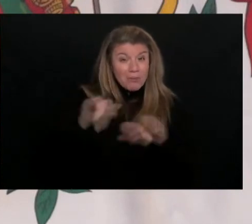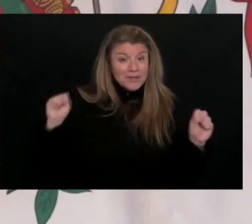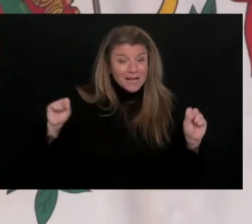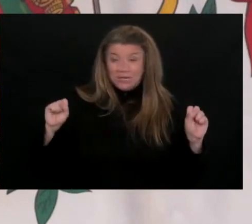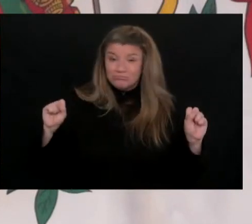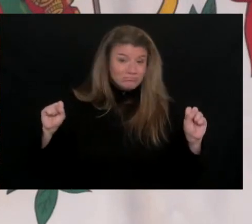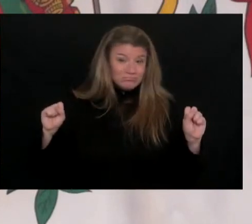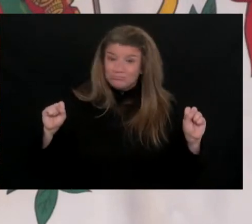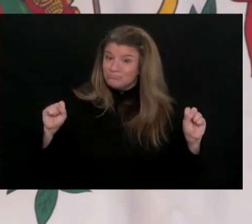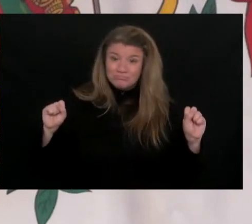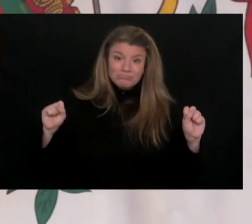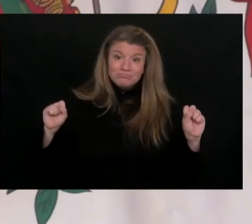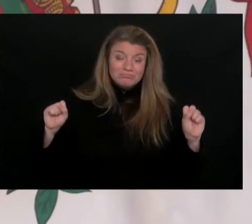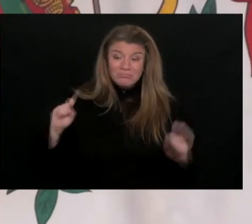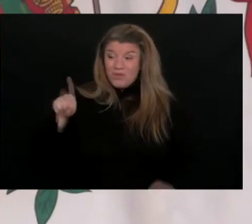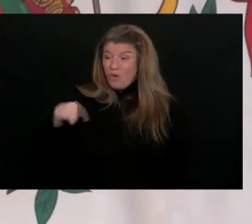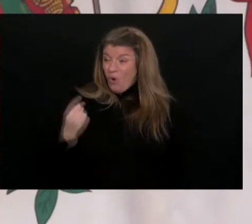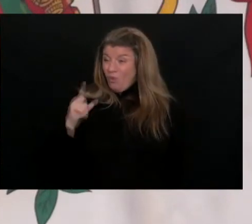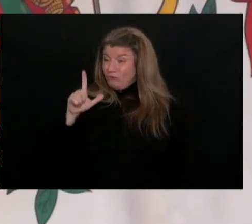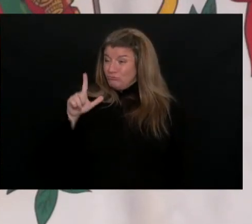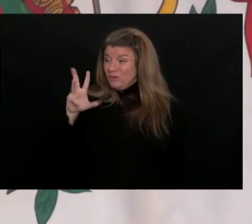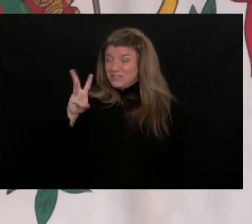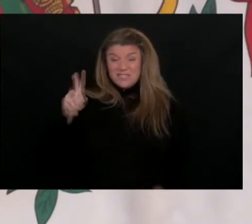26% of you have taken that shot.